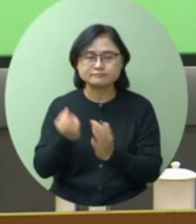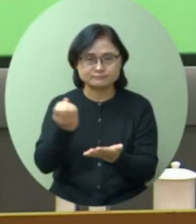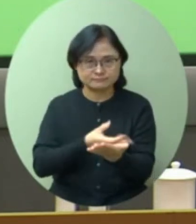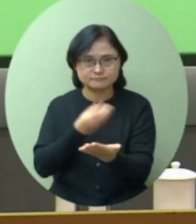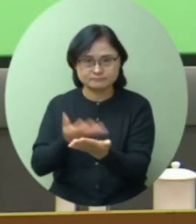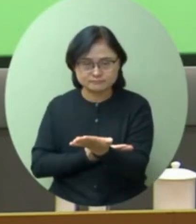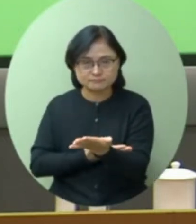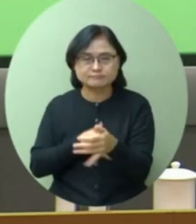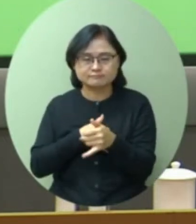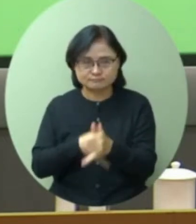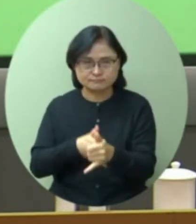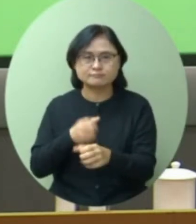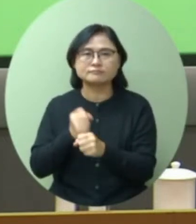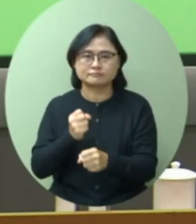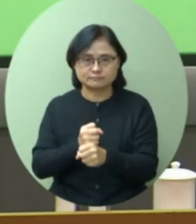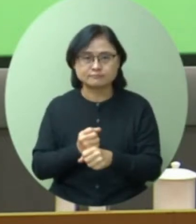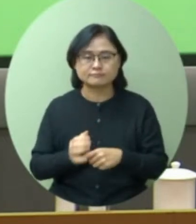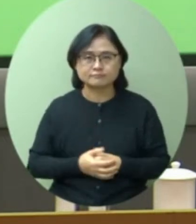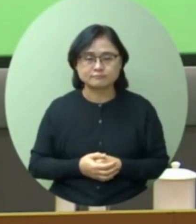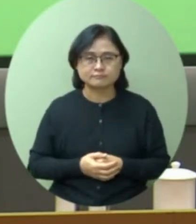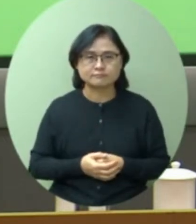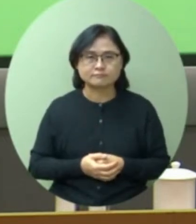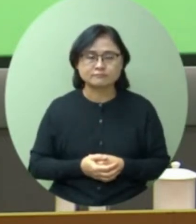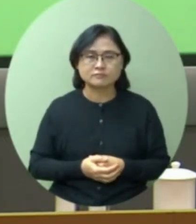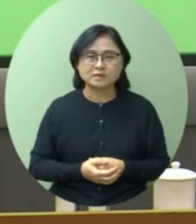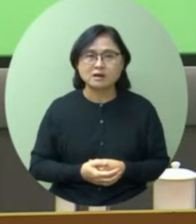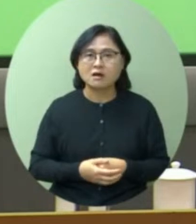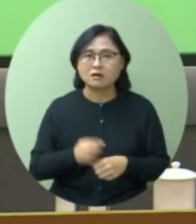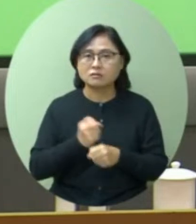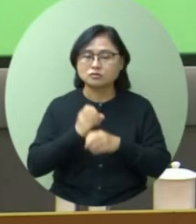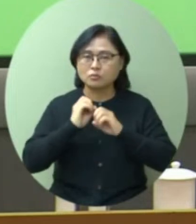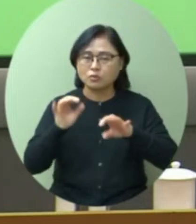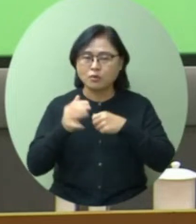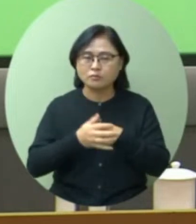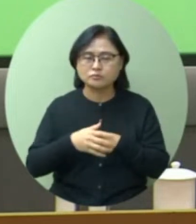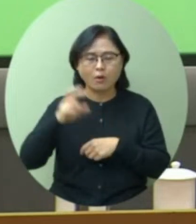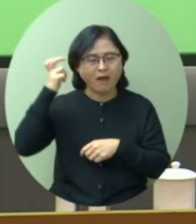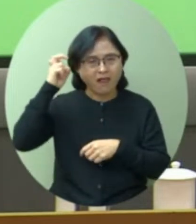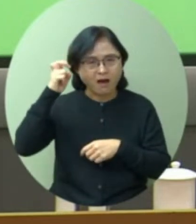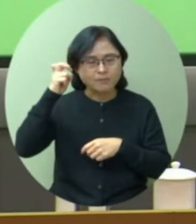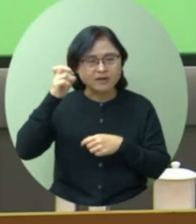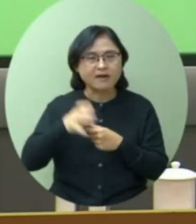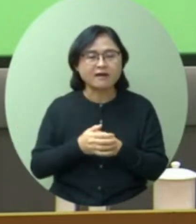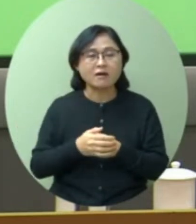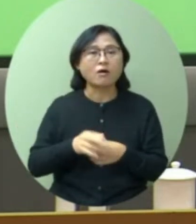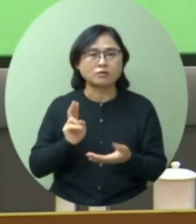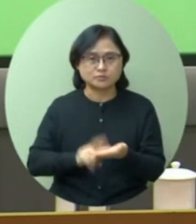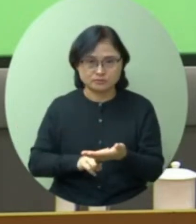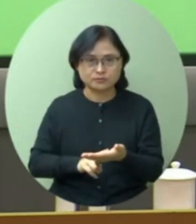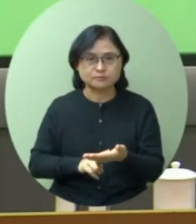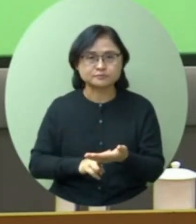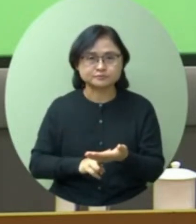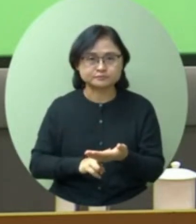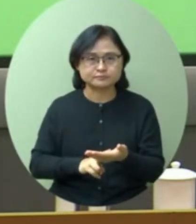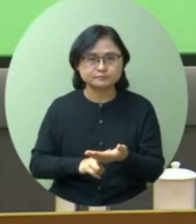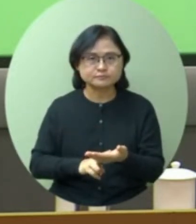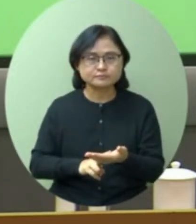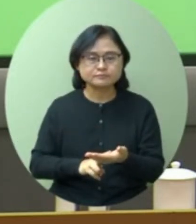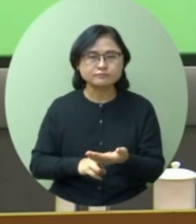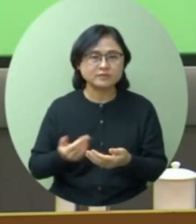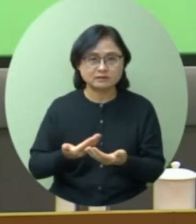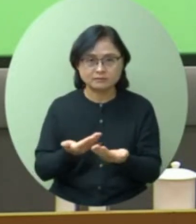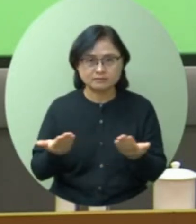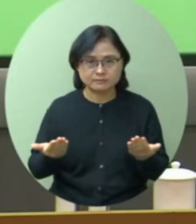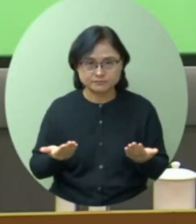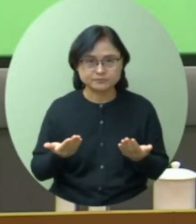The government will follow the policy address in delivering various policies and measures. They will stick to the philosophy